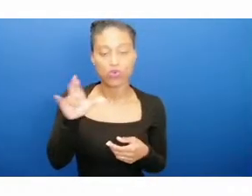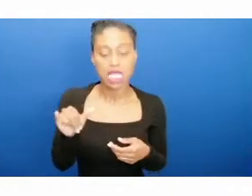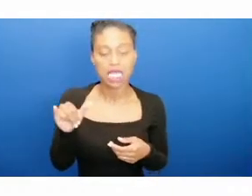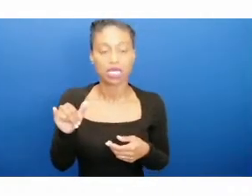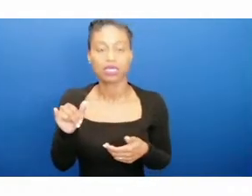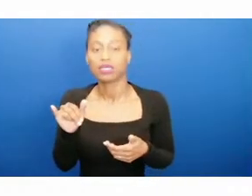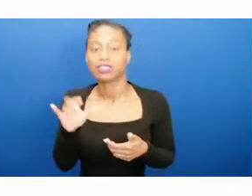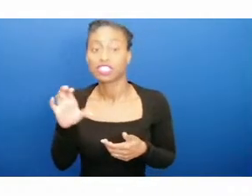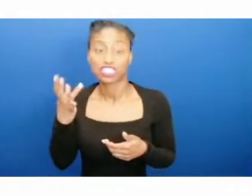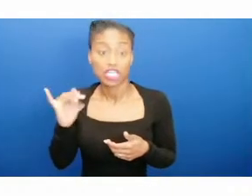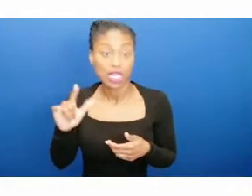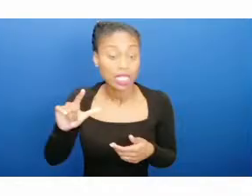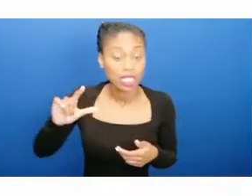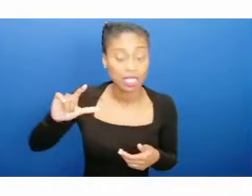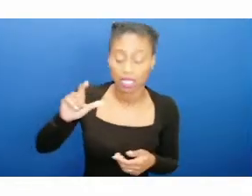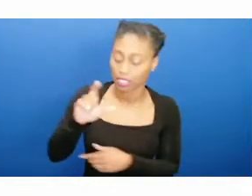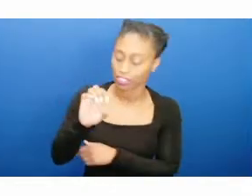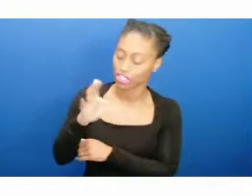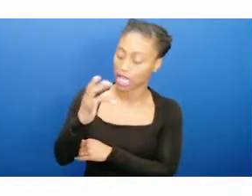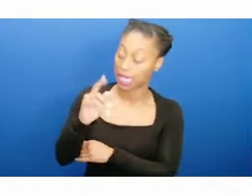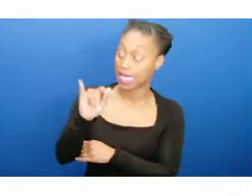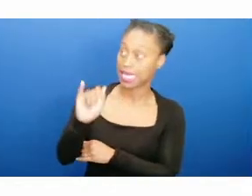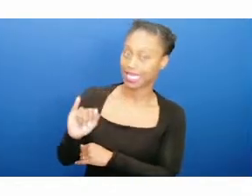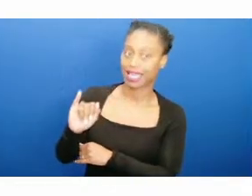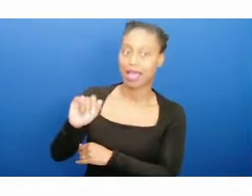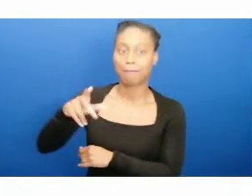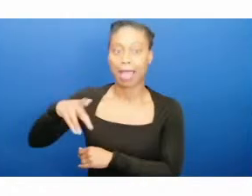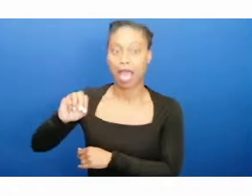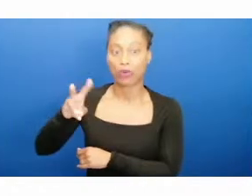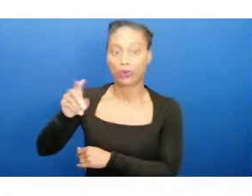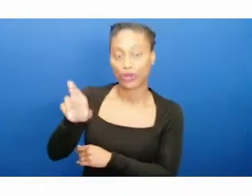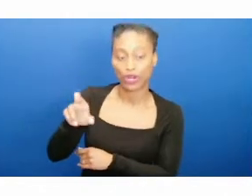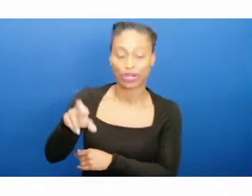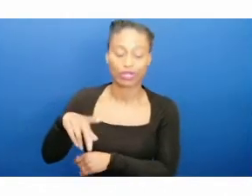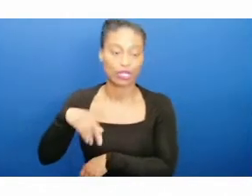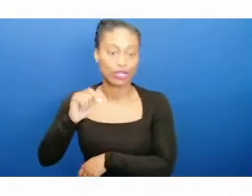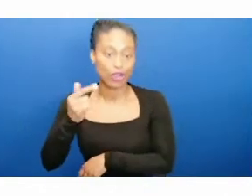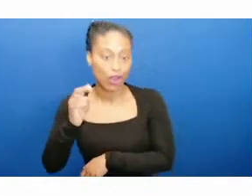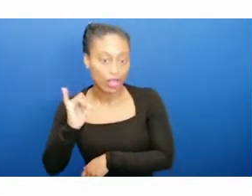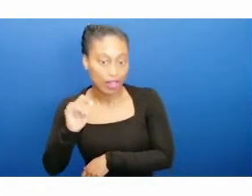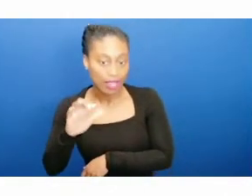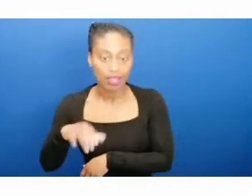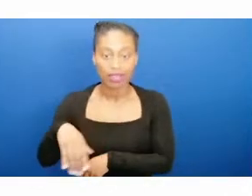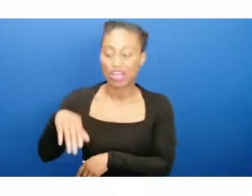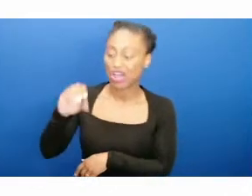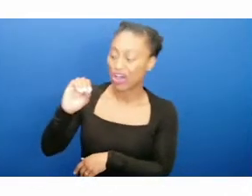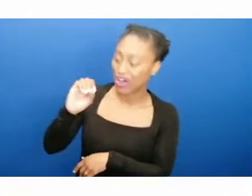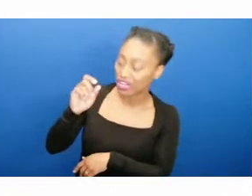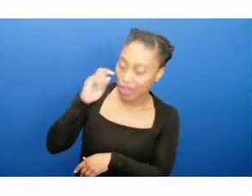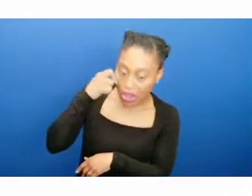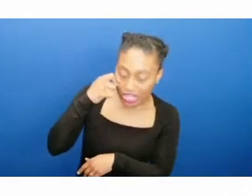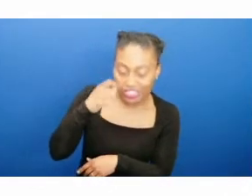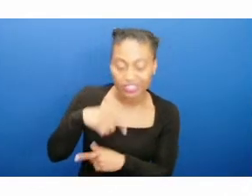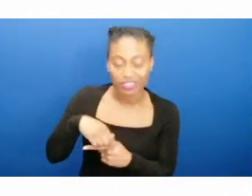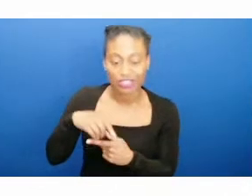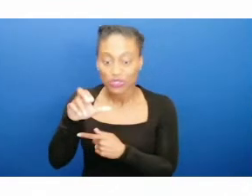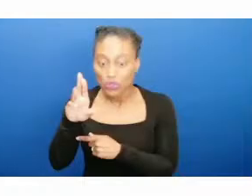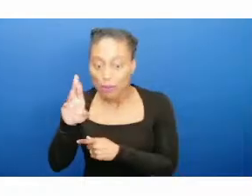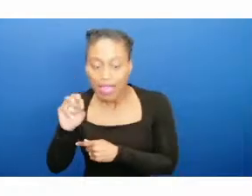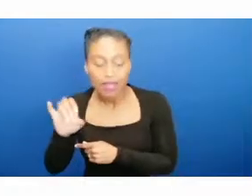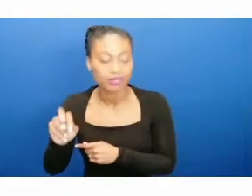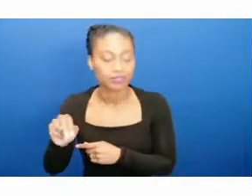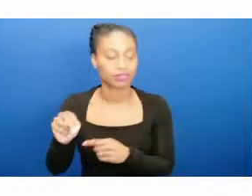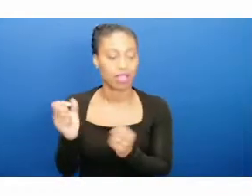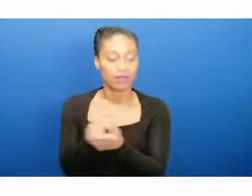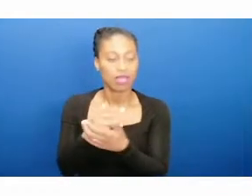too much. The garlic, the onion, the cumin, they're all just very nicely balanced. So this is a great